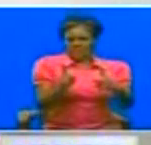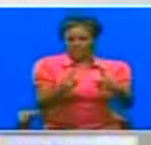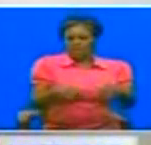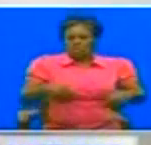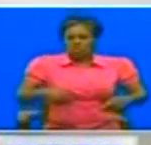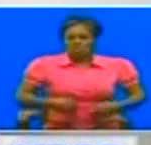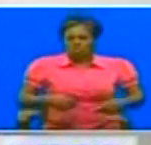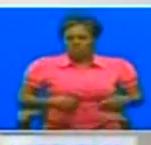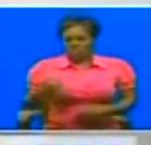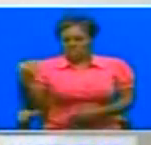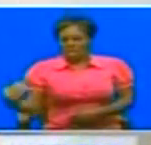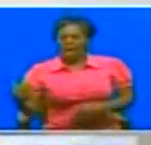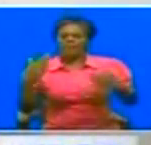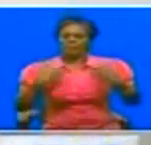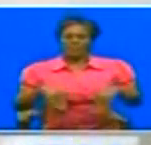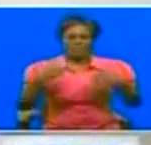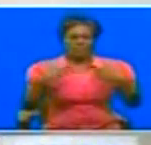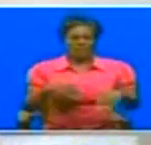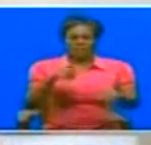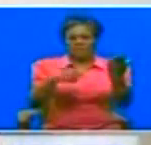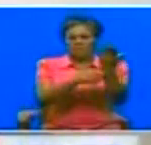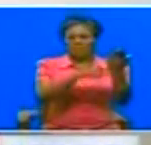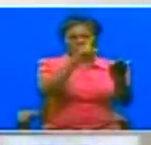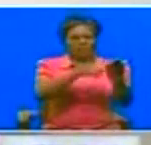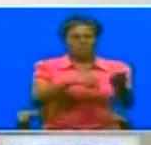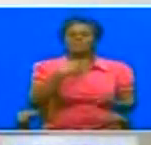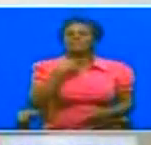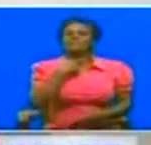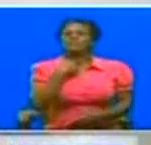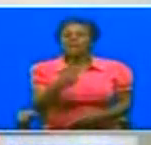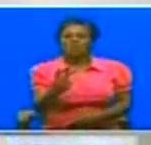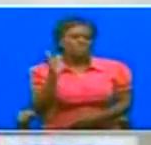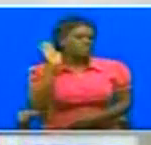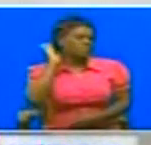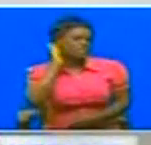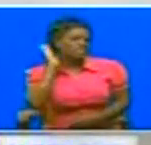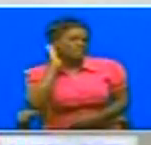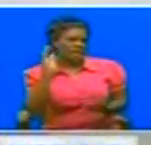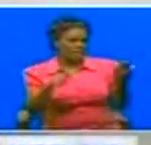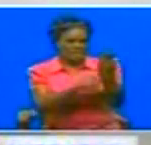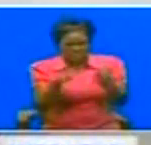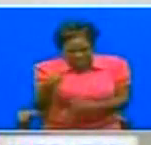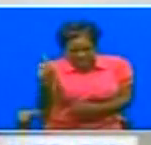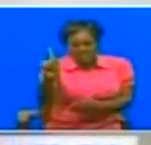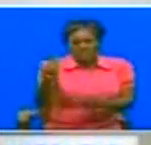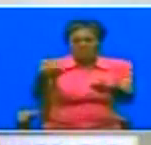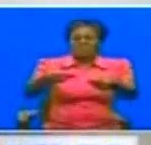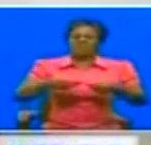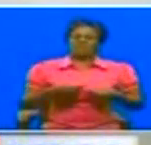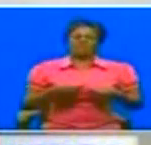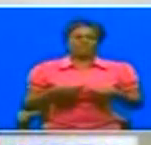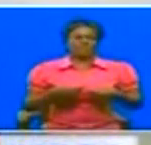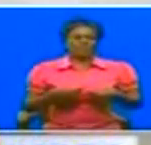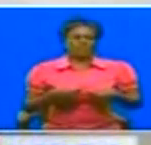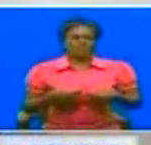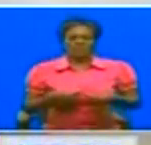for adolescents and young people. They call themselves Sauti Sikika. A name designed by them. It's young people aged